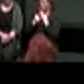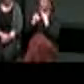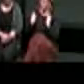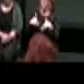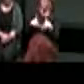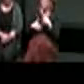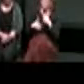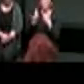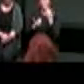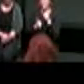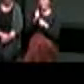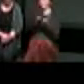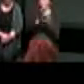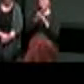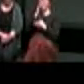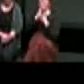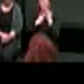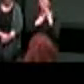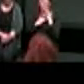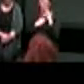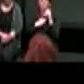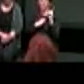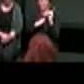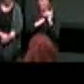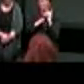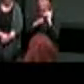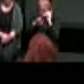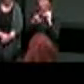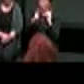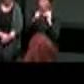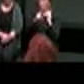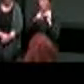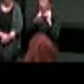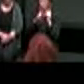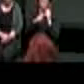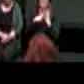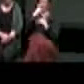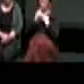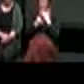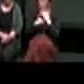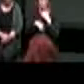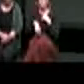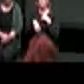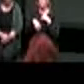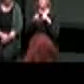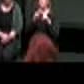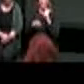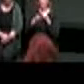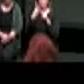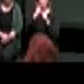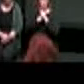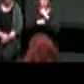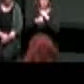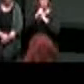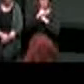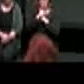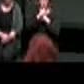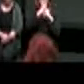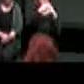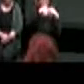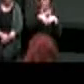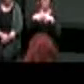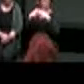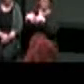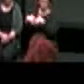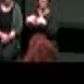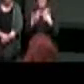most important part of the Cuyahoga Gorge project. But we had two structures that were removed, and look at